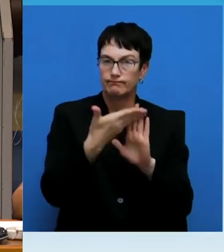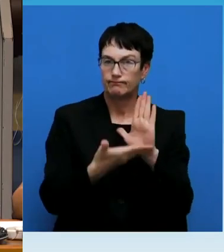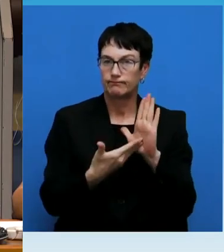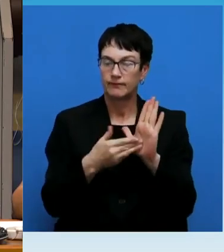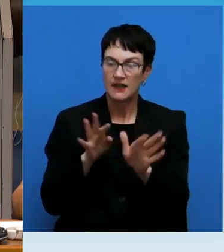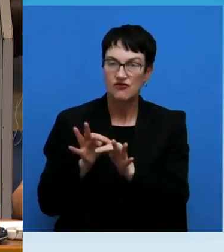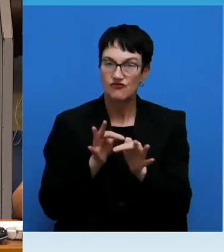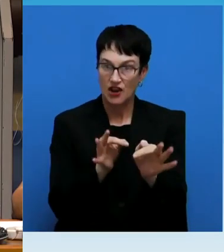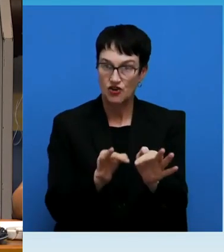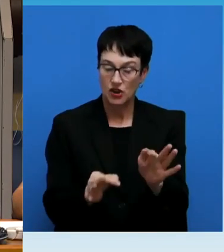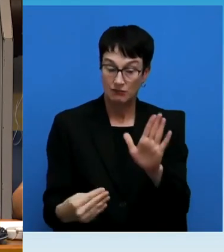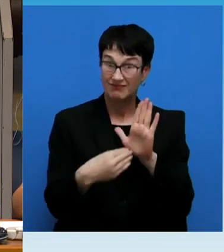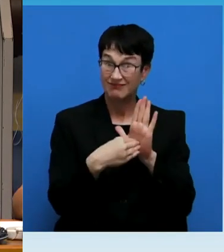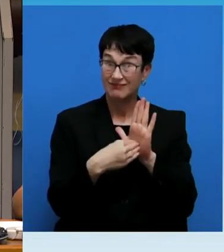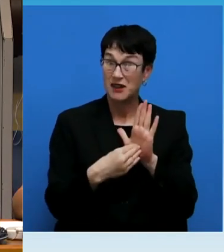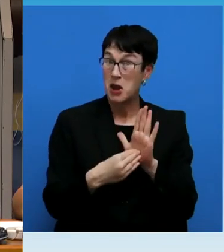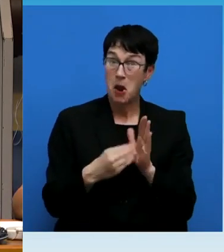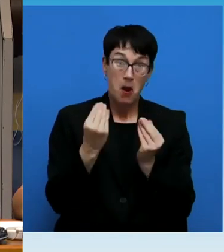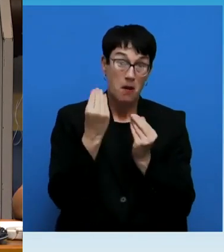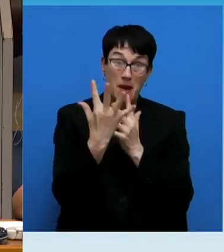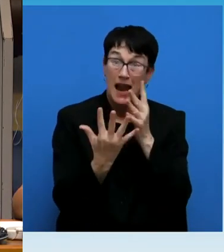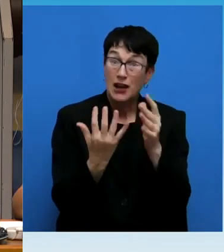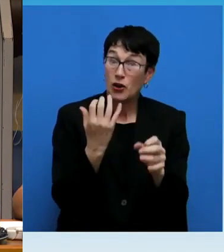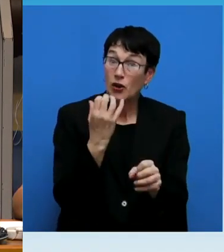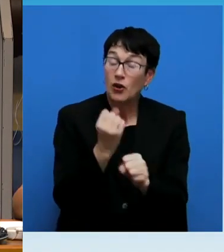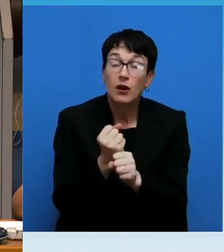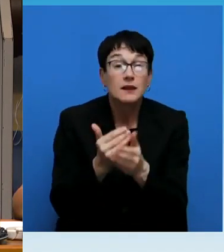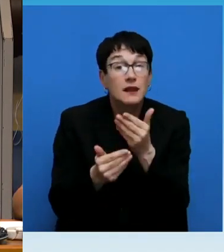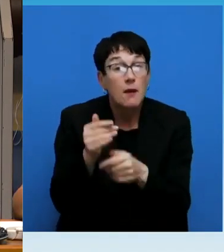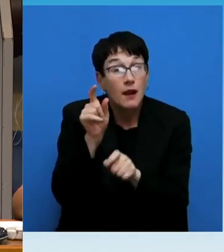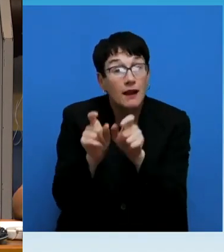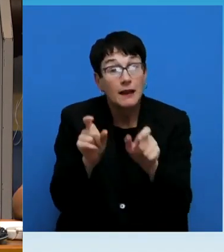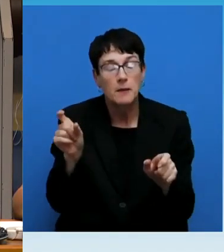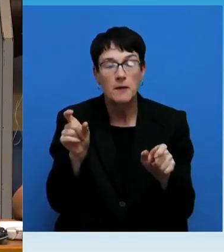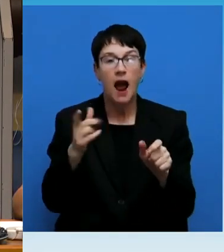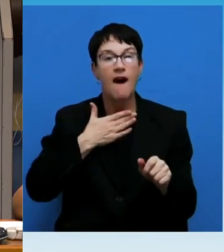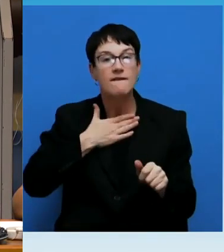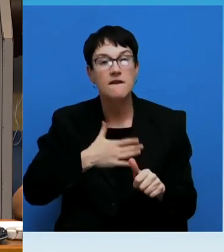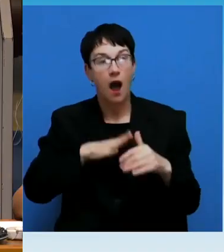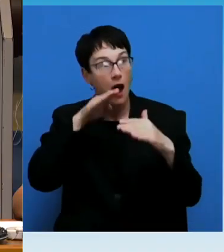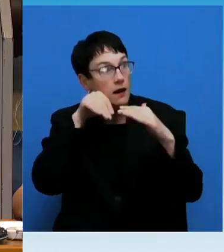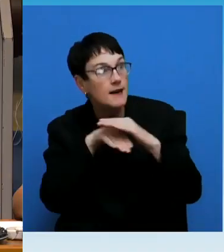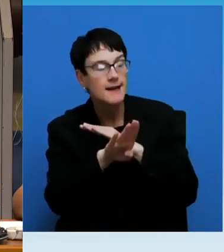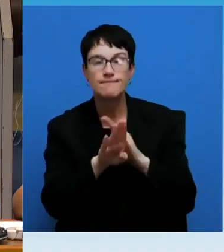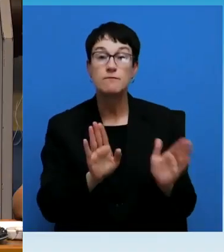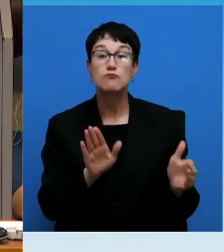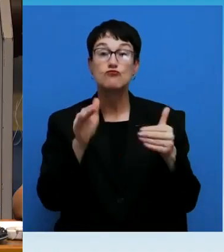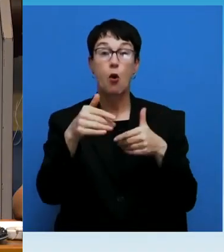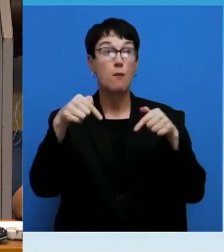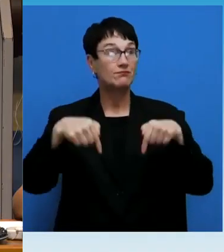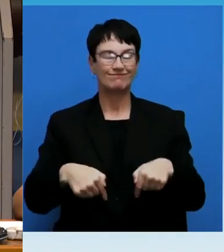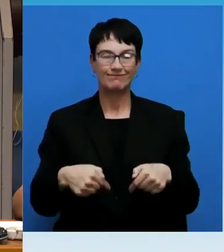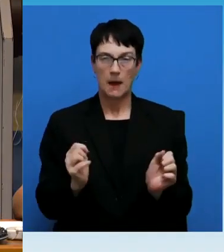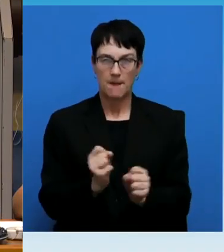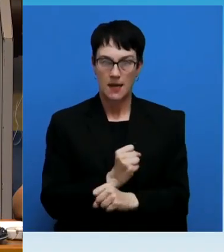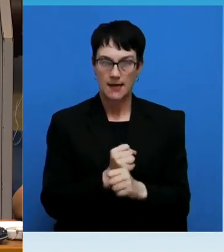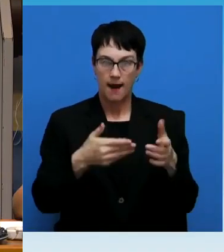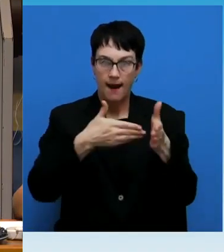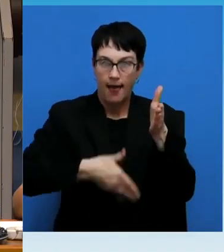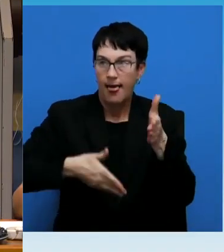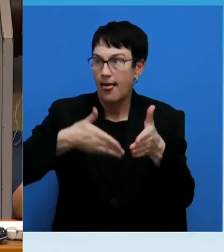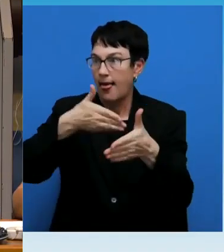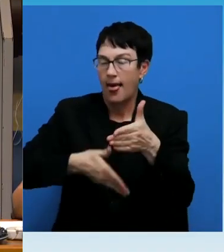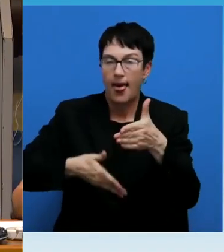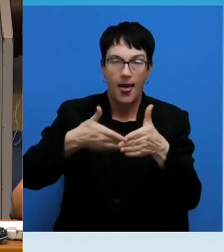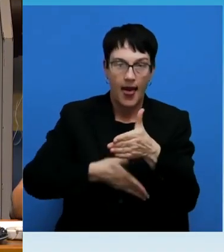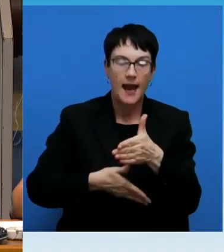and communications that were inaccessible. Too often, our own people were absent when crucial decisions were made.